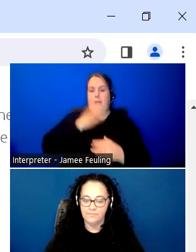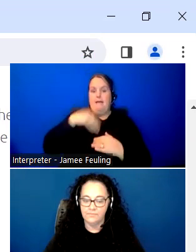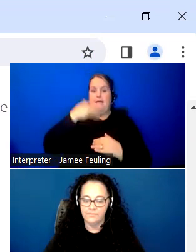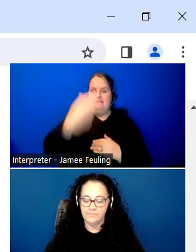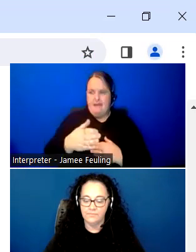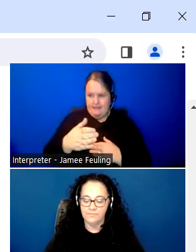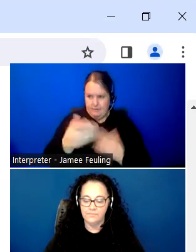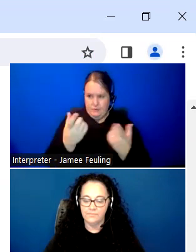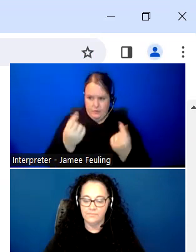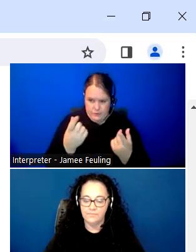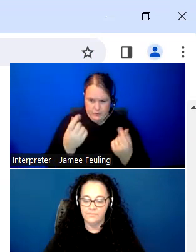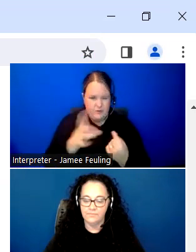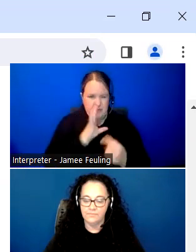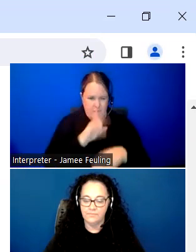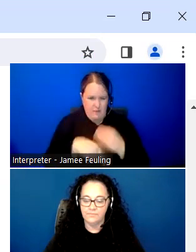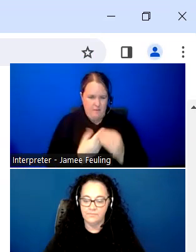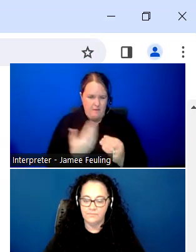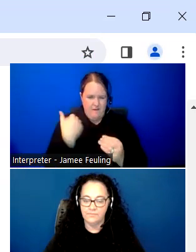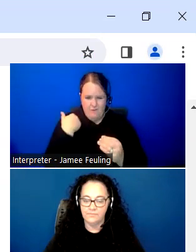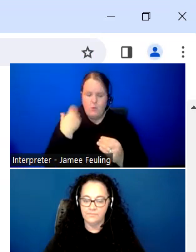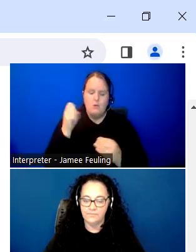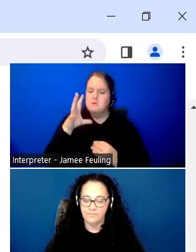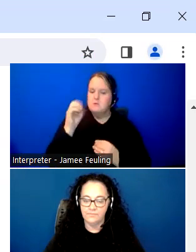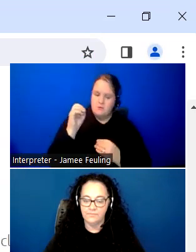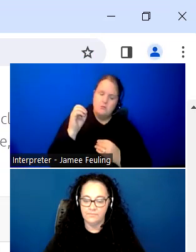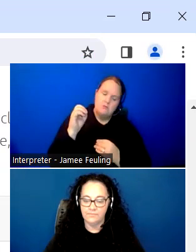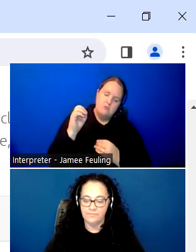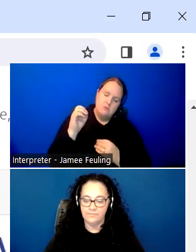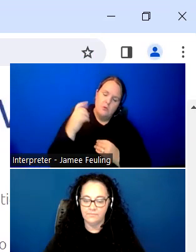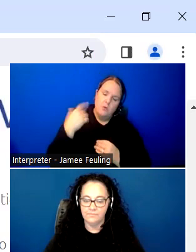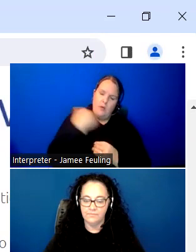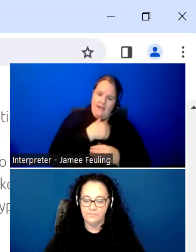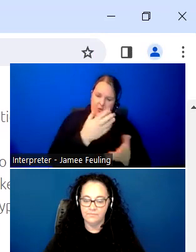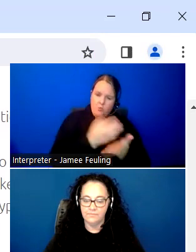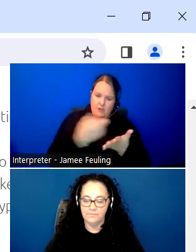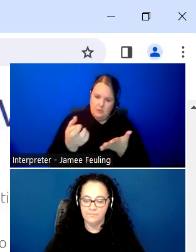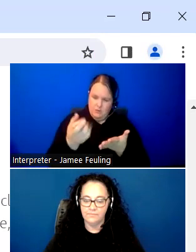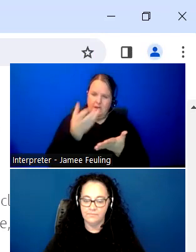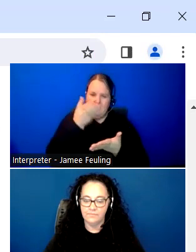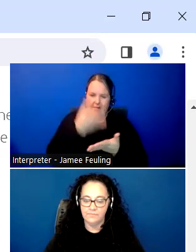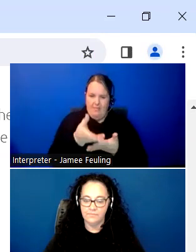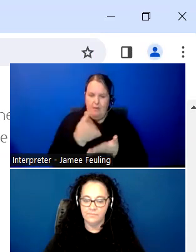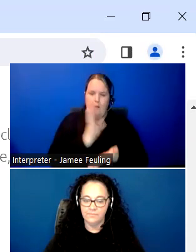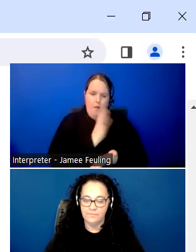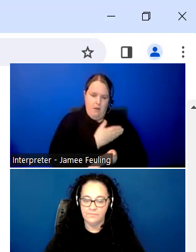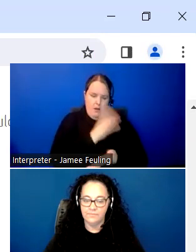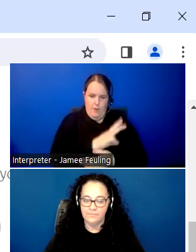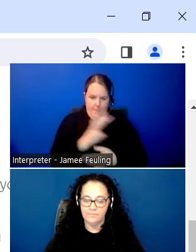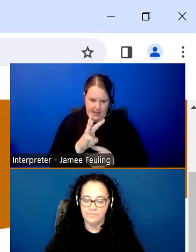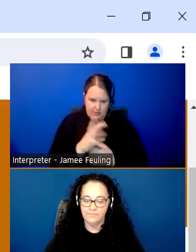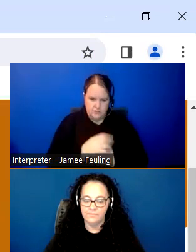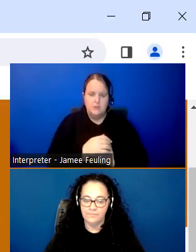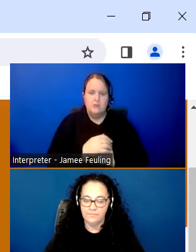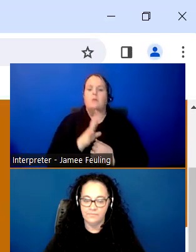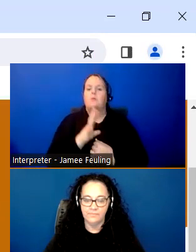talking about earlier. So we have the resources on our webpage. But